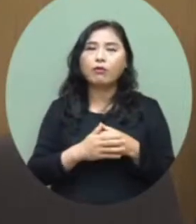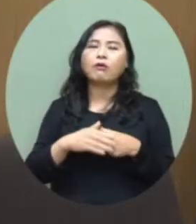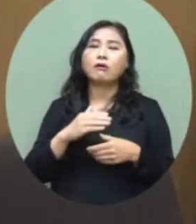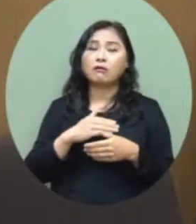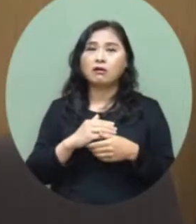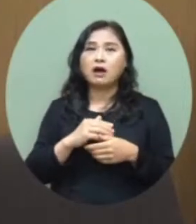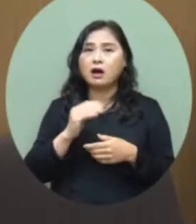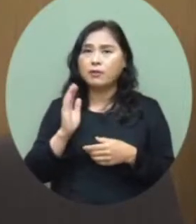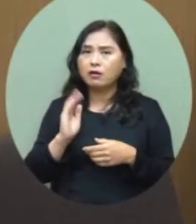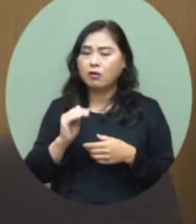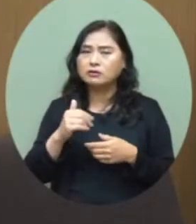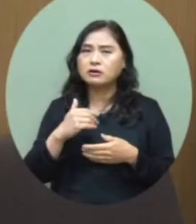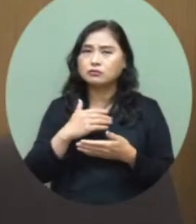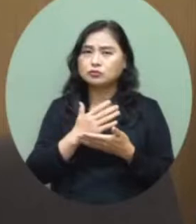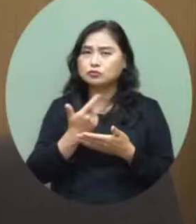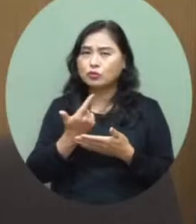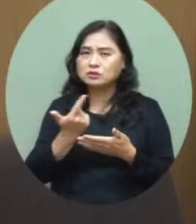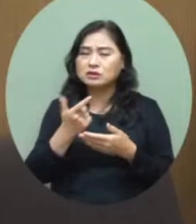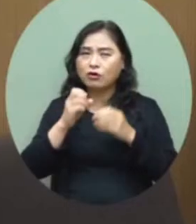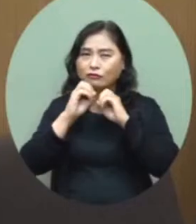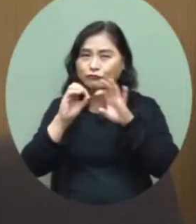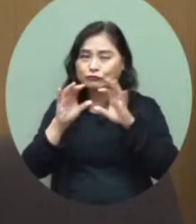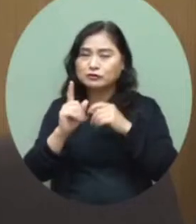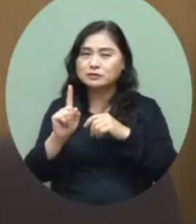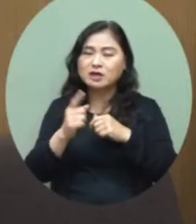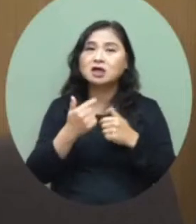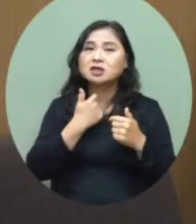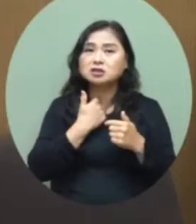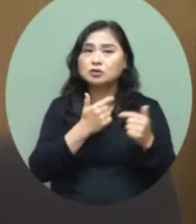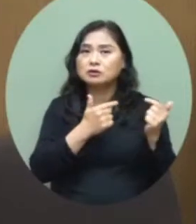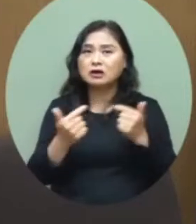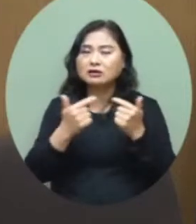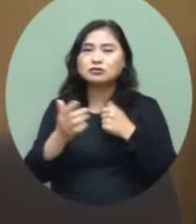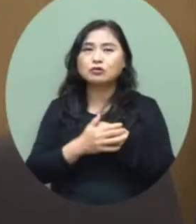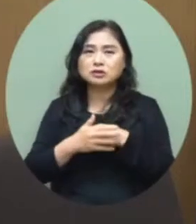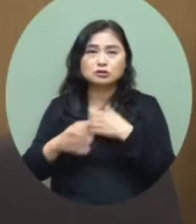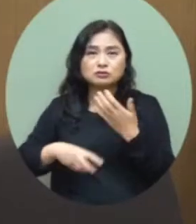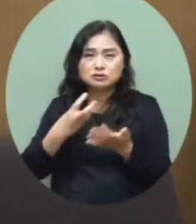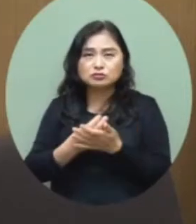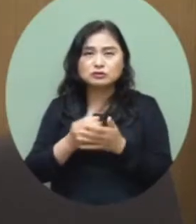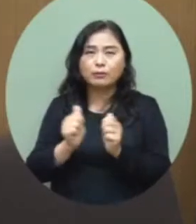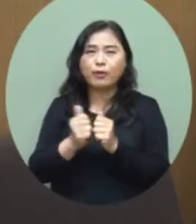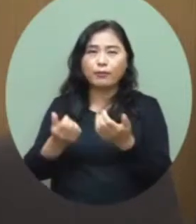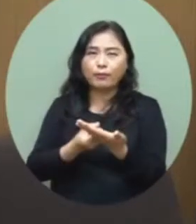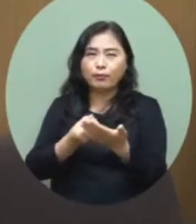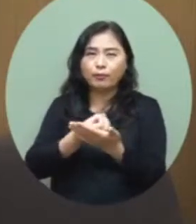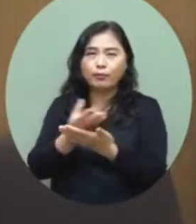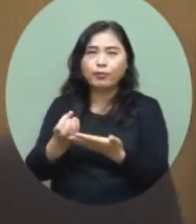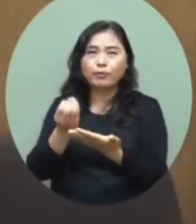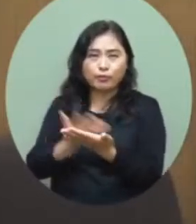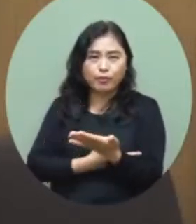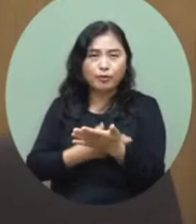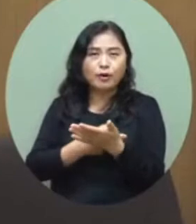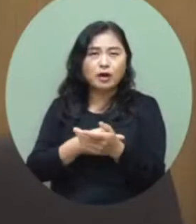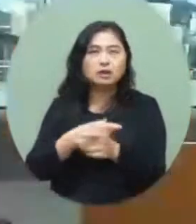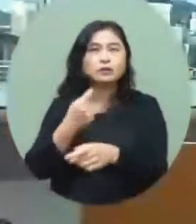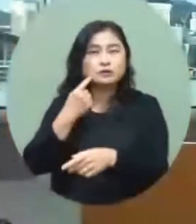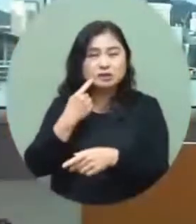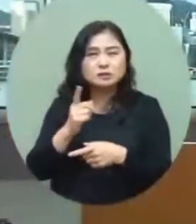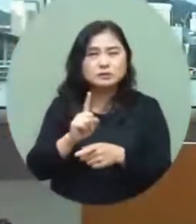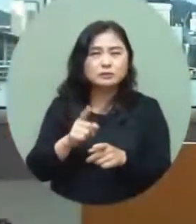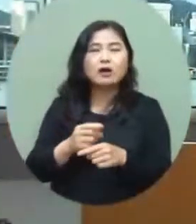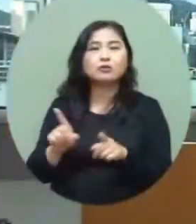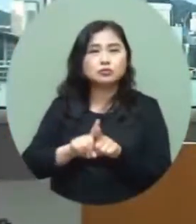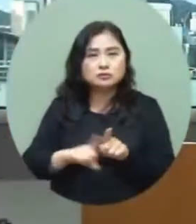to avoid crowd. Would you give more appeal to members of the public as to how to strictly abide